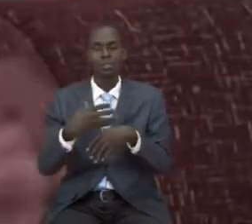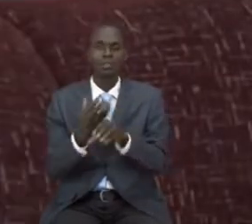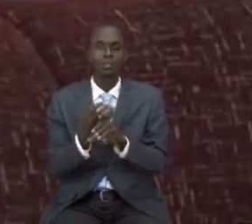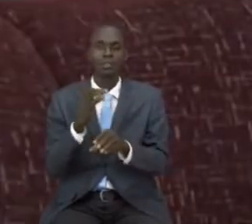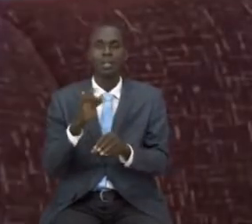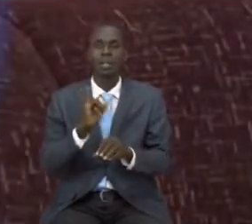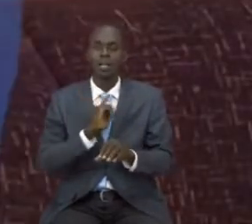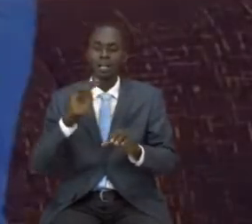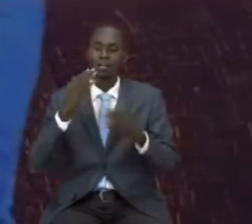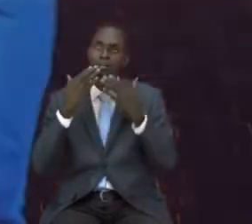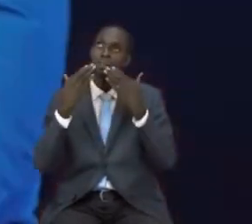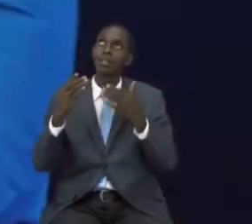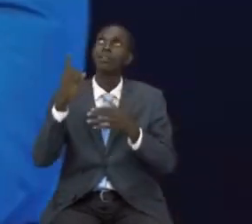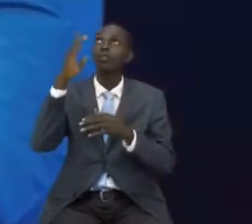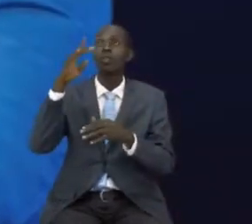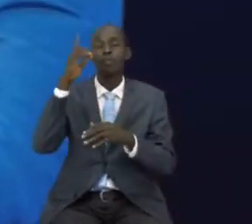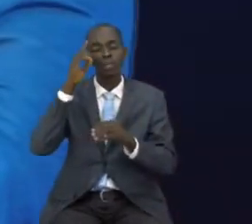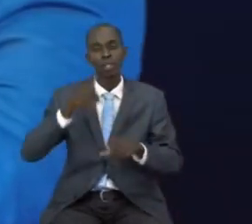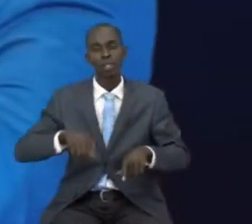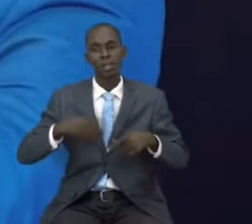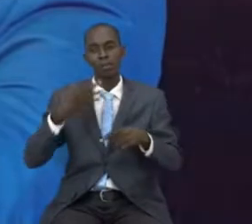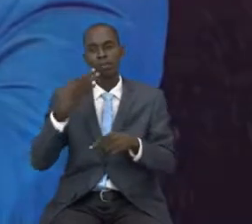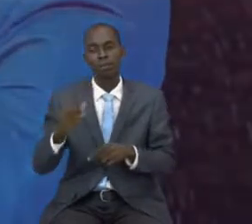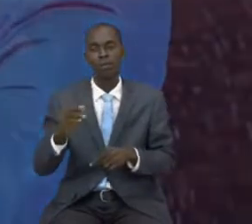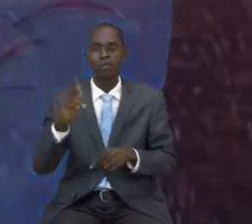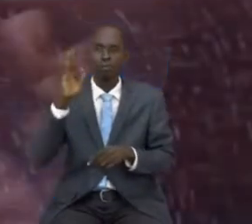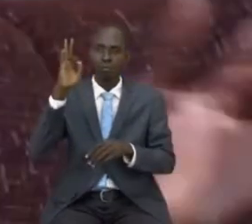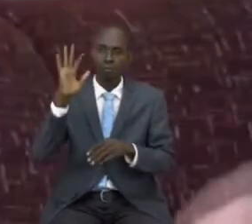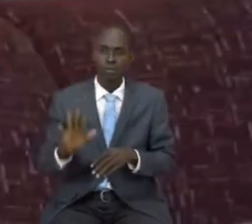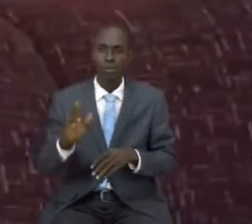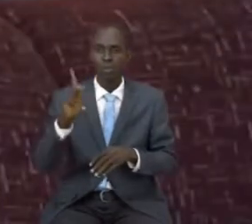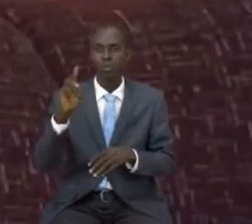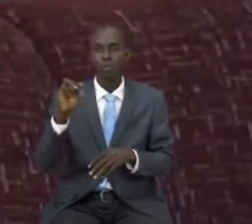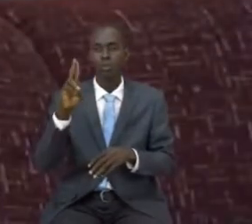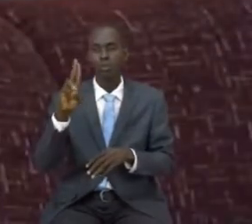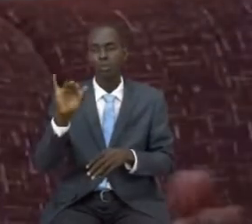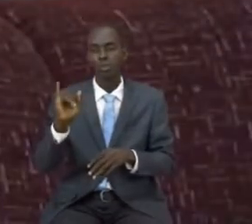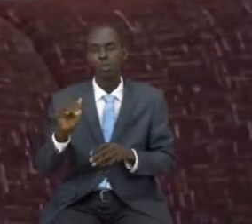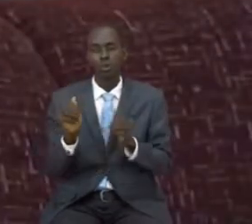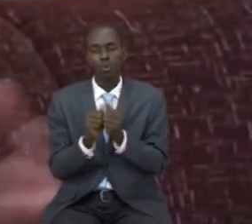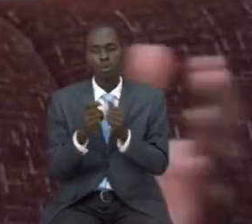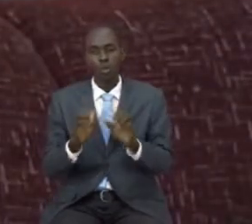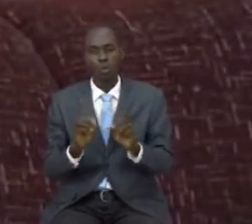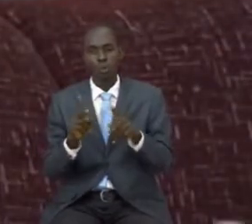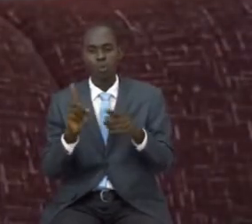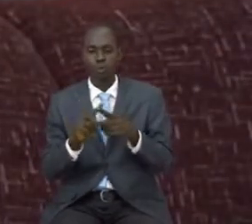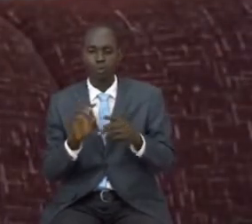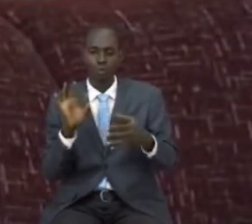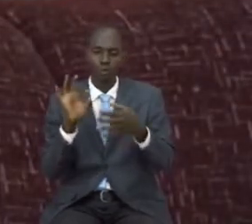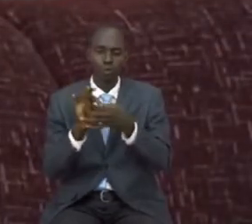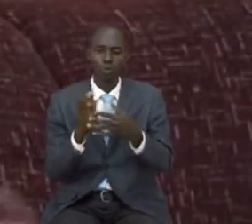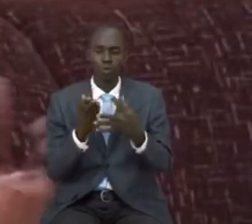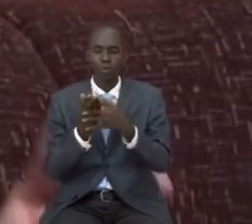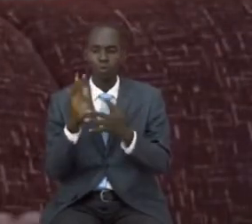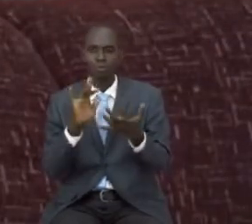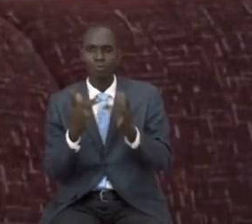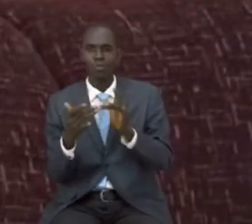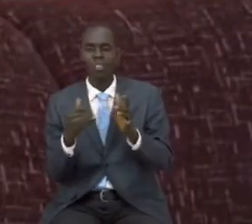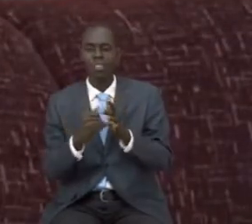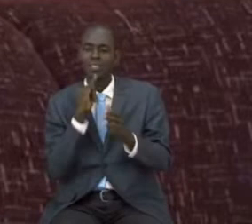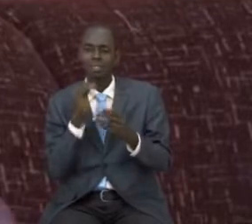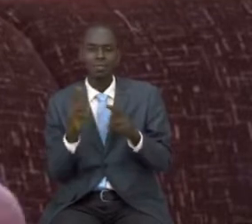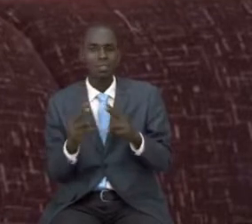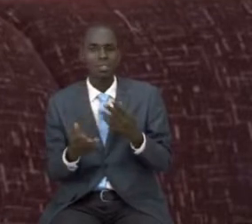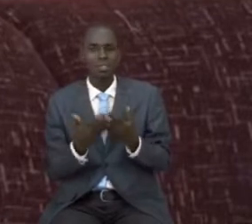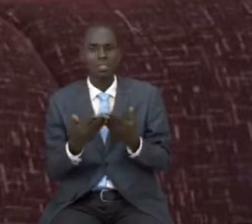Pastor Kumuyi for giving us this opportunity of joining online miracle, online service. Is an avenue